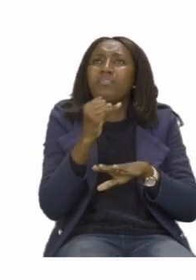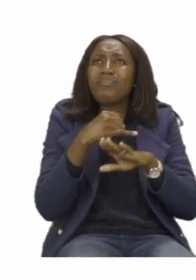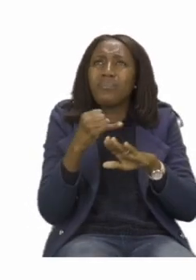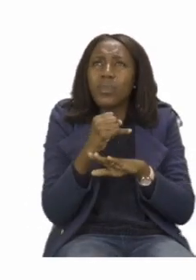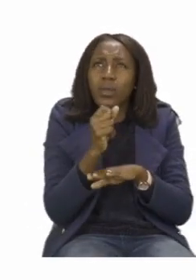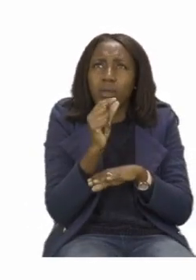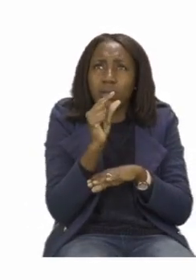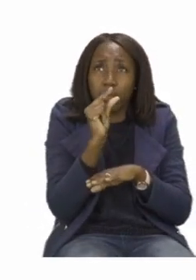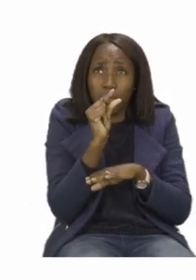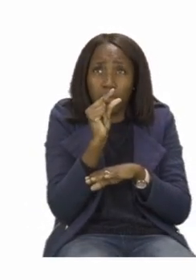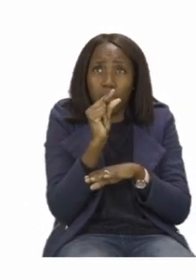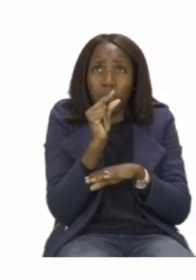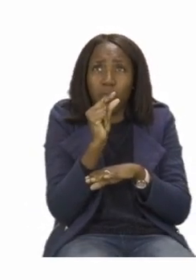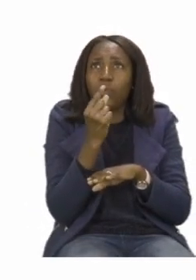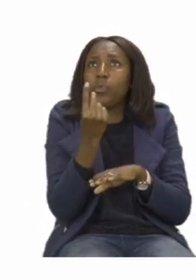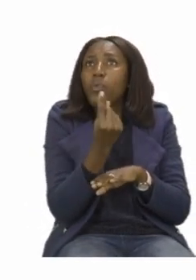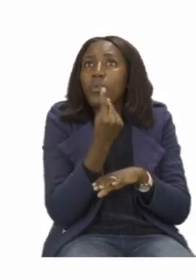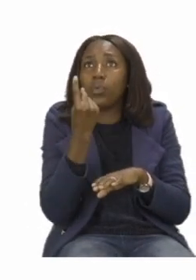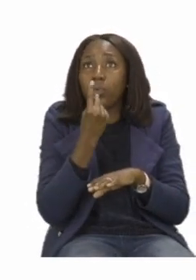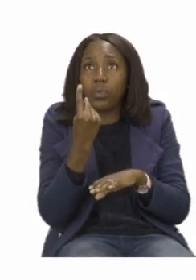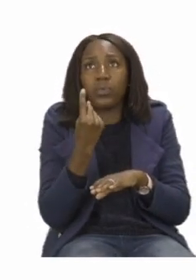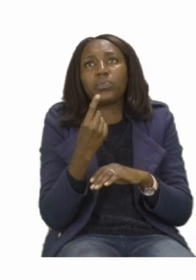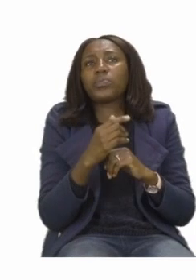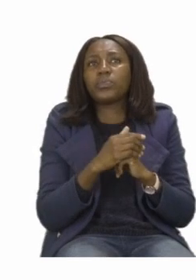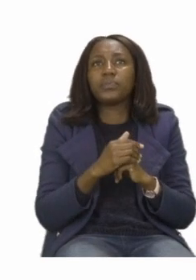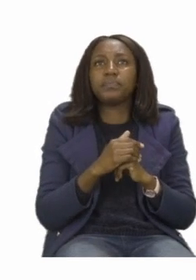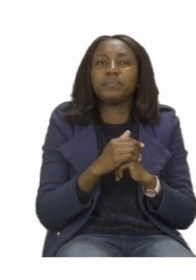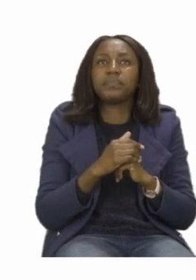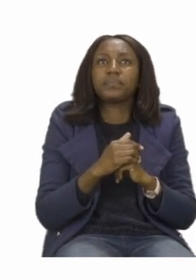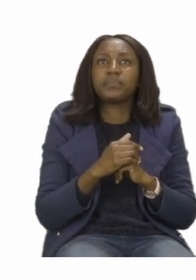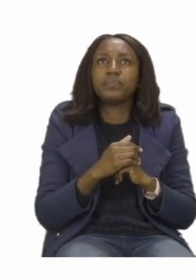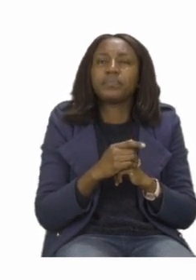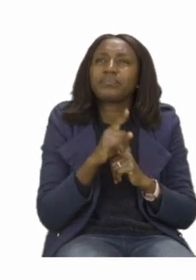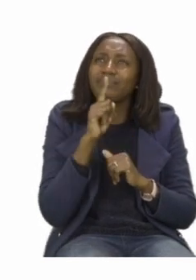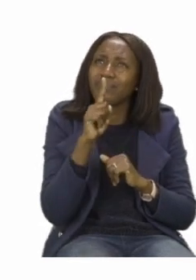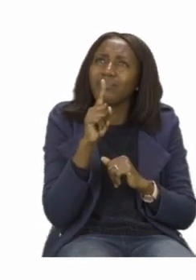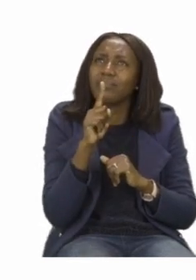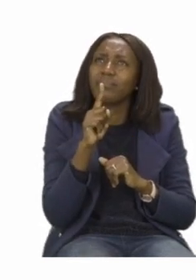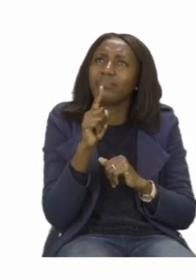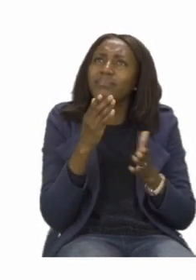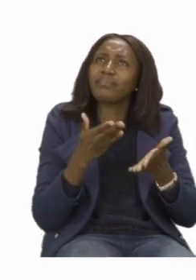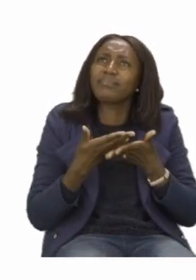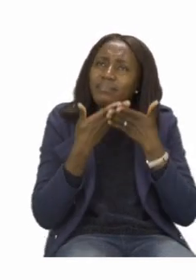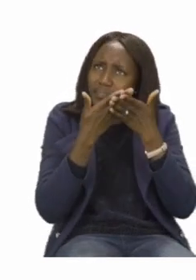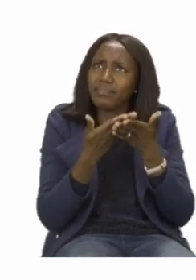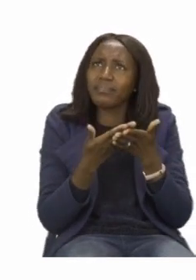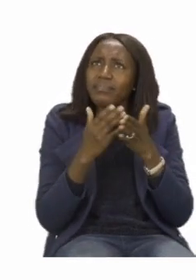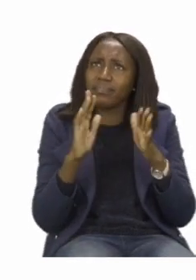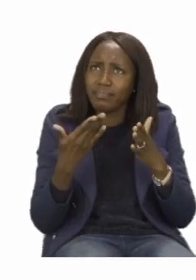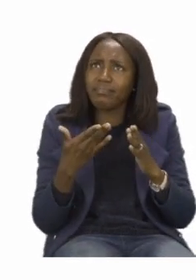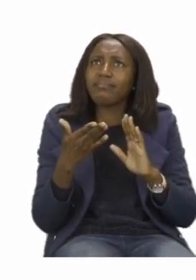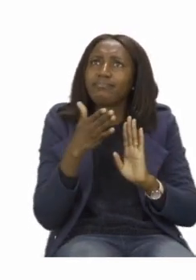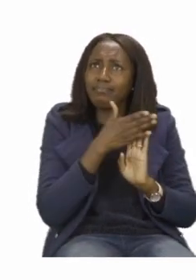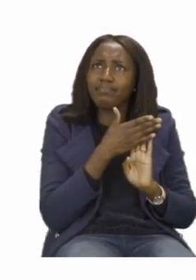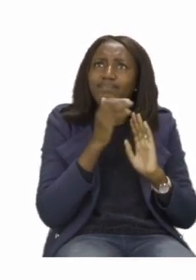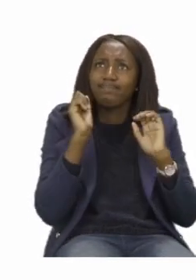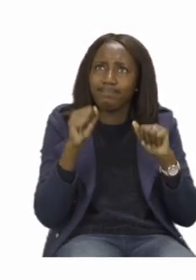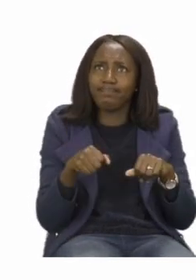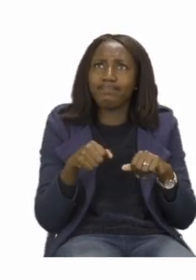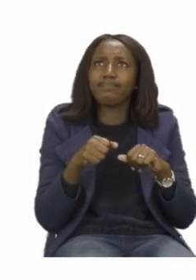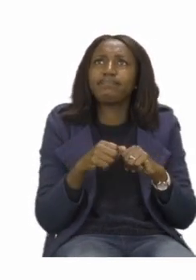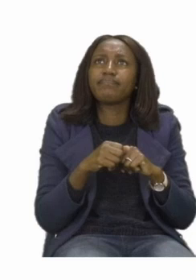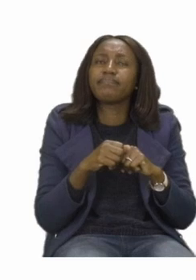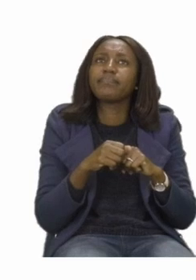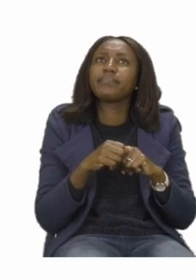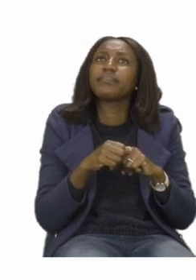area. So, this comprehension is trying to teach us how we can be safe.